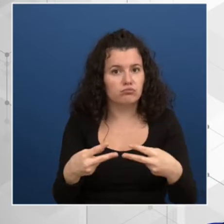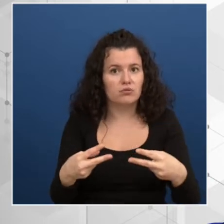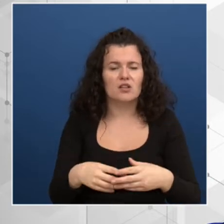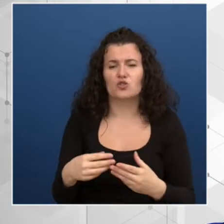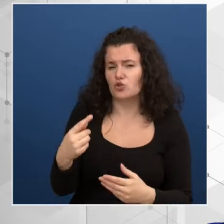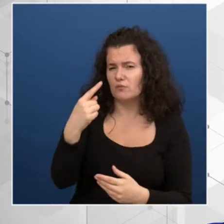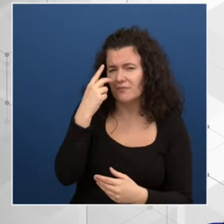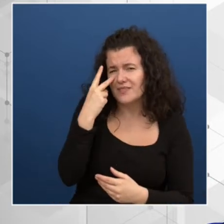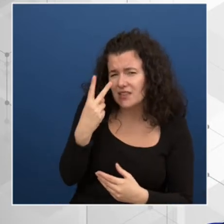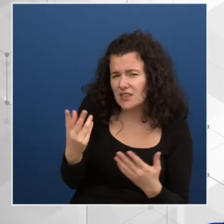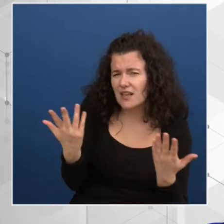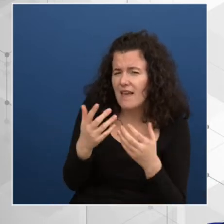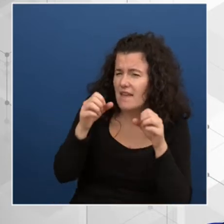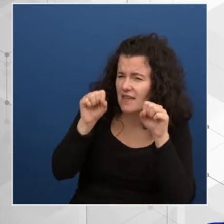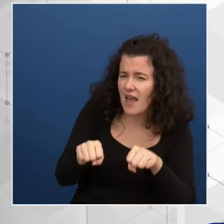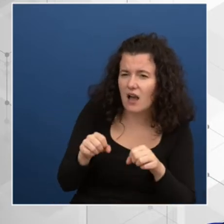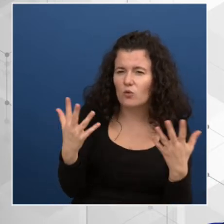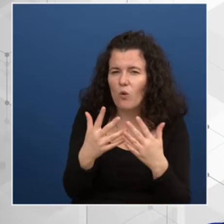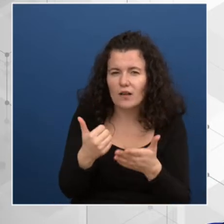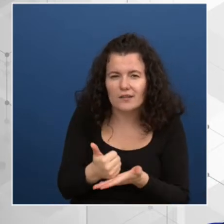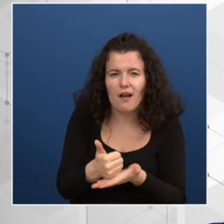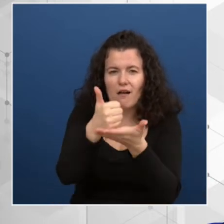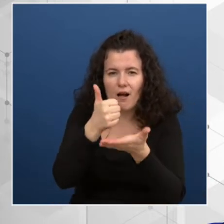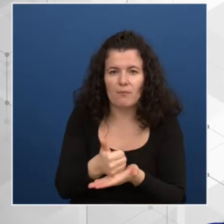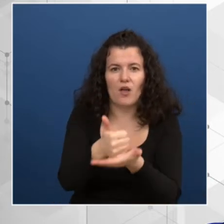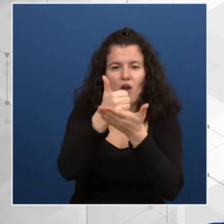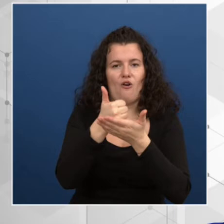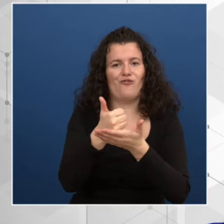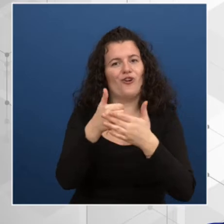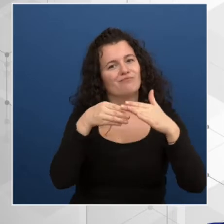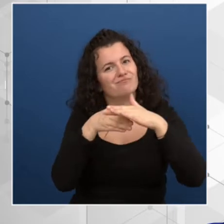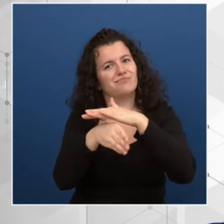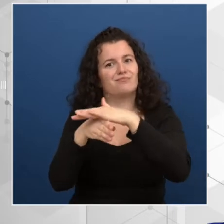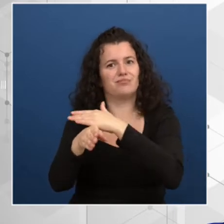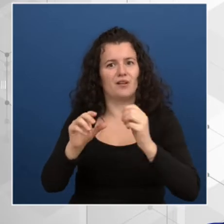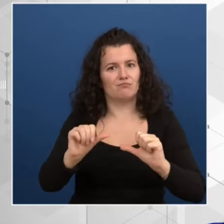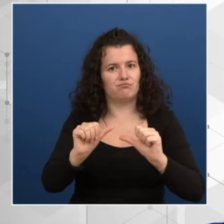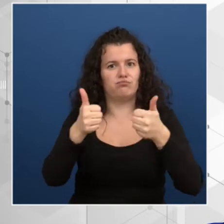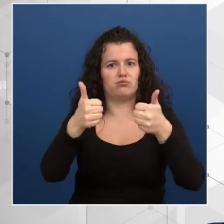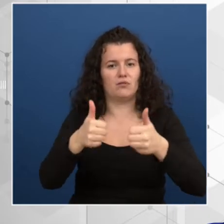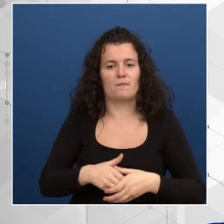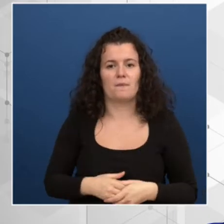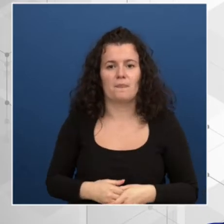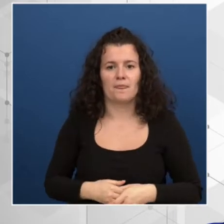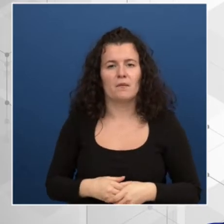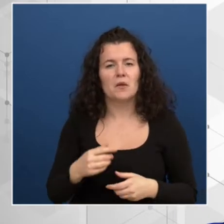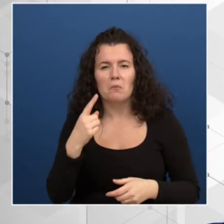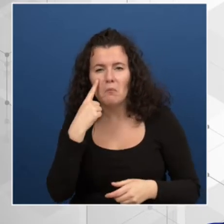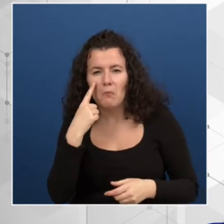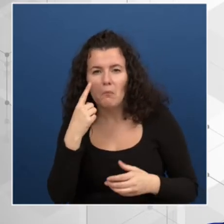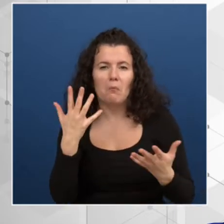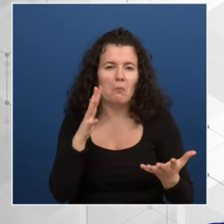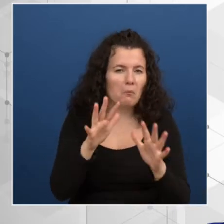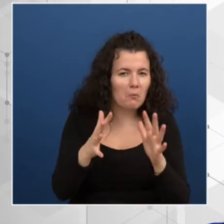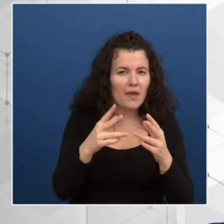everyone opportunity. Extend your skills and use features to improve how inclusive your